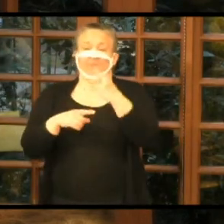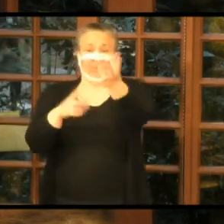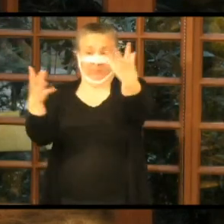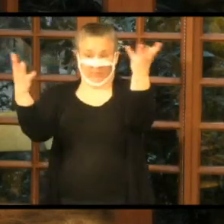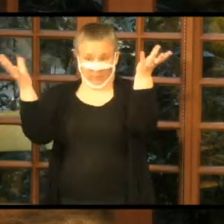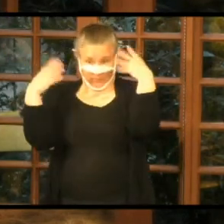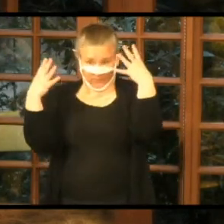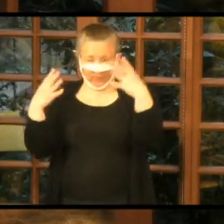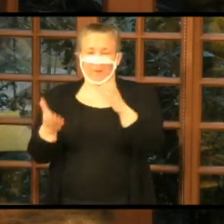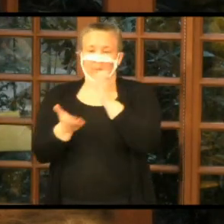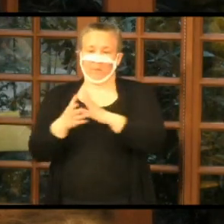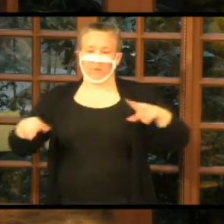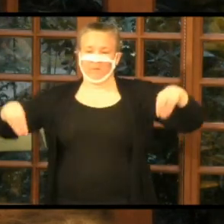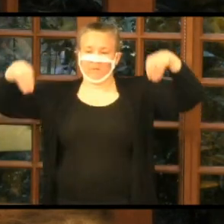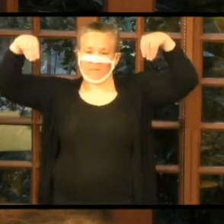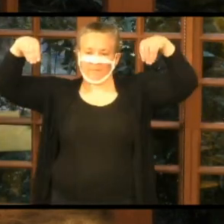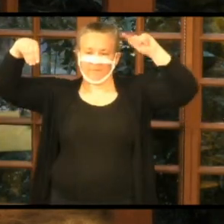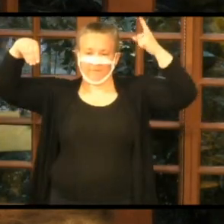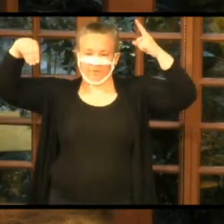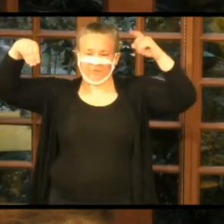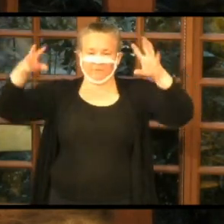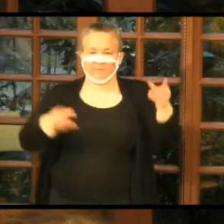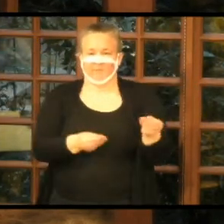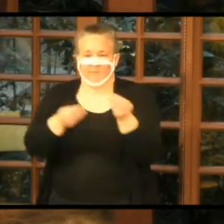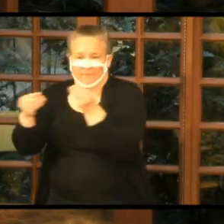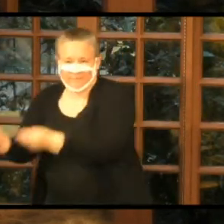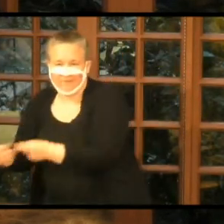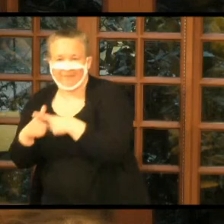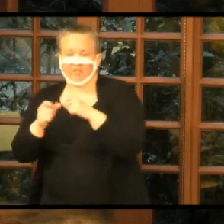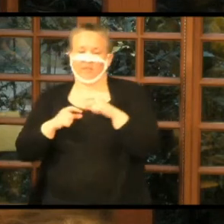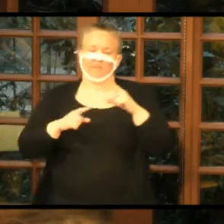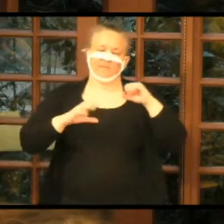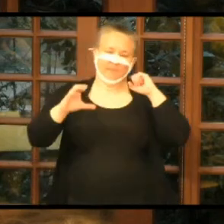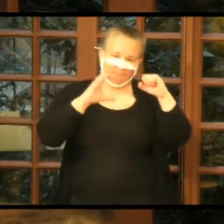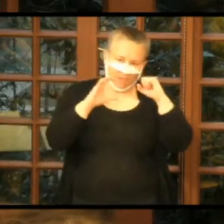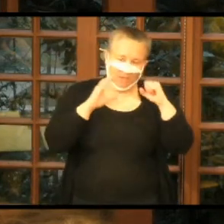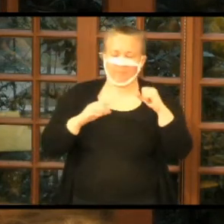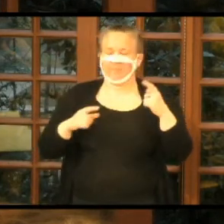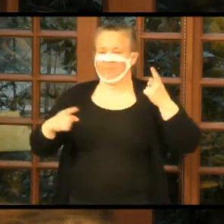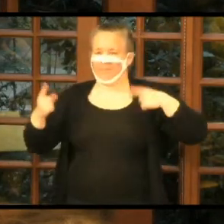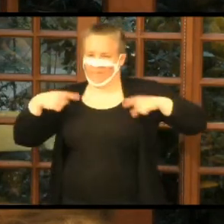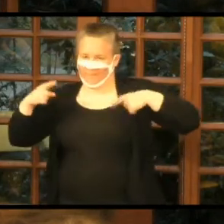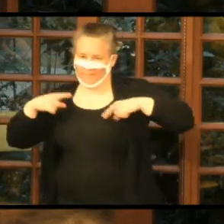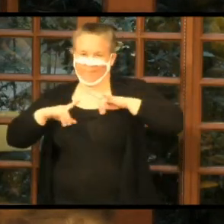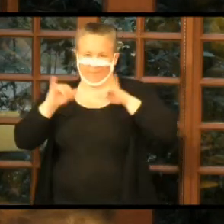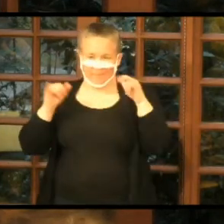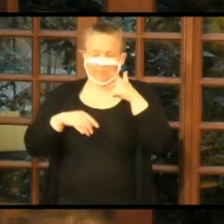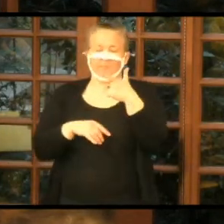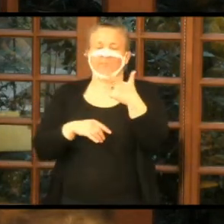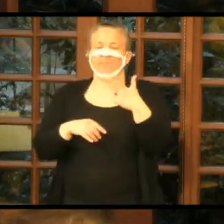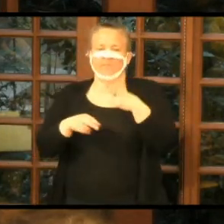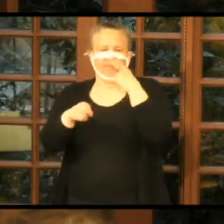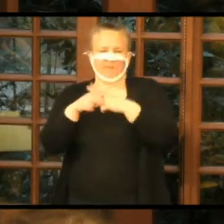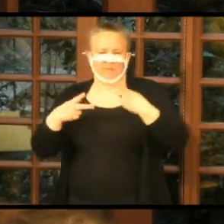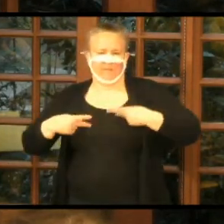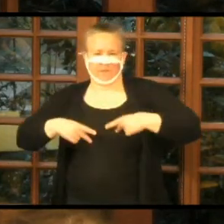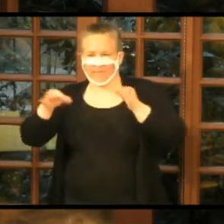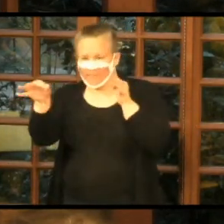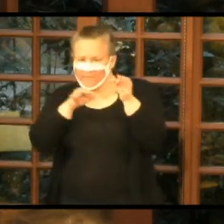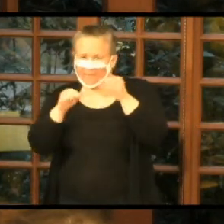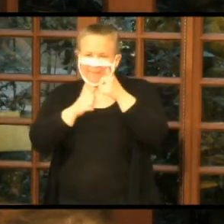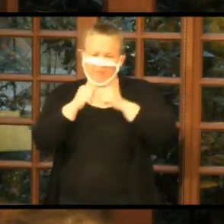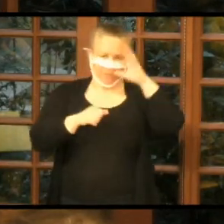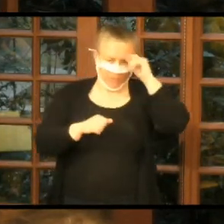holds up the photos first and then puts them down so she can sign and speak her statement simultaneously, a short physical description of each